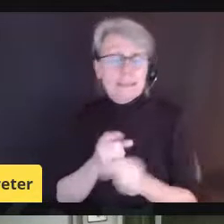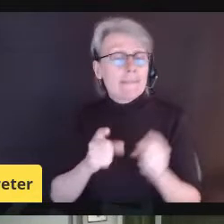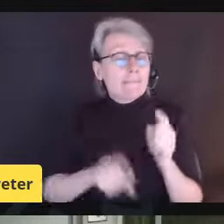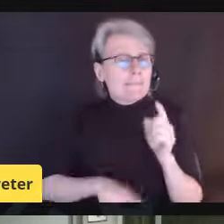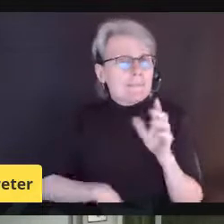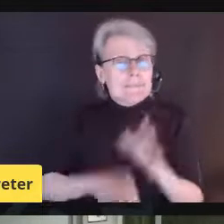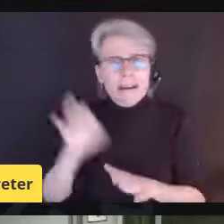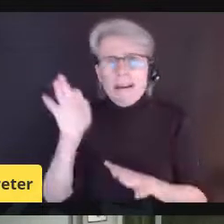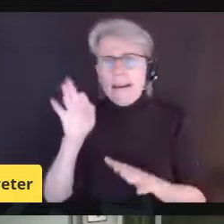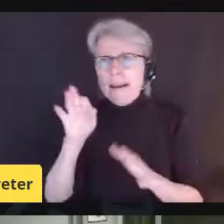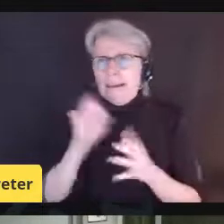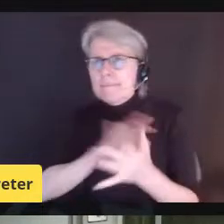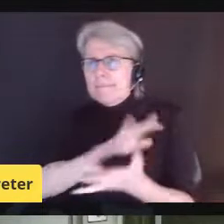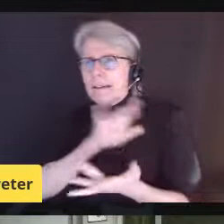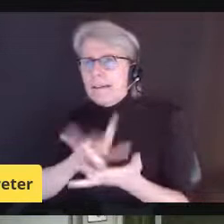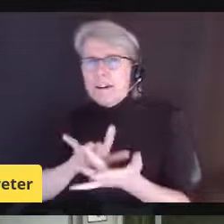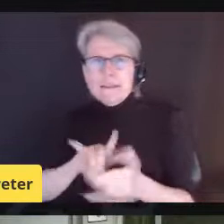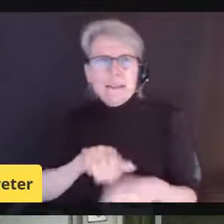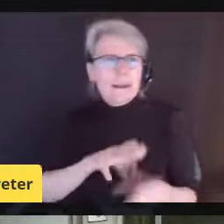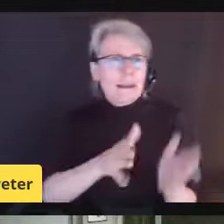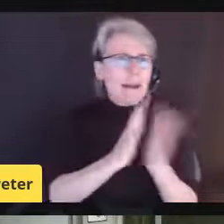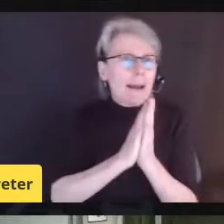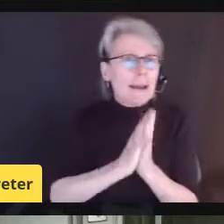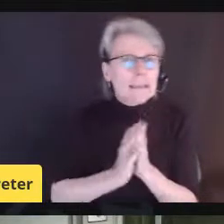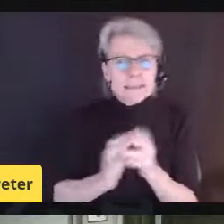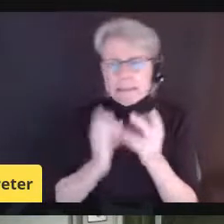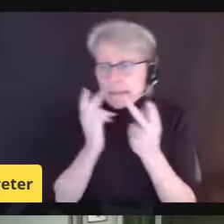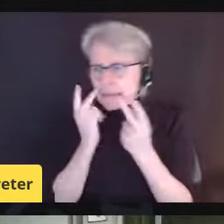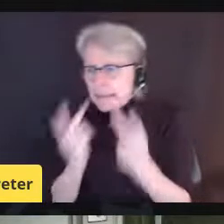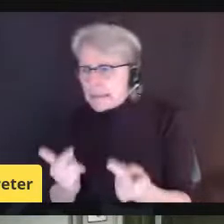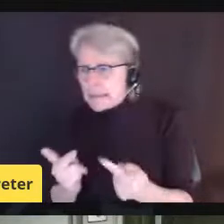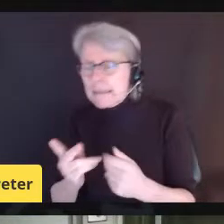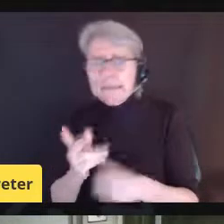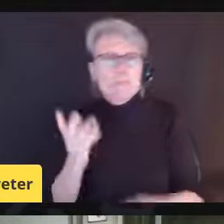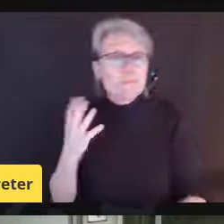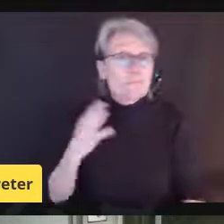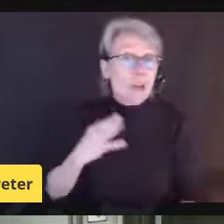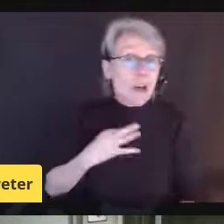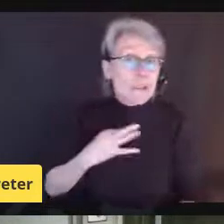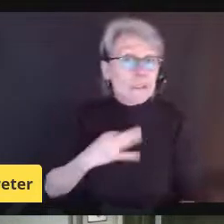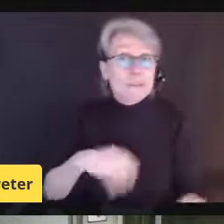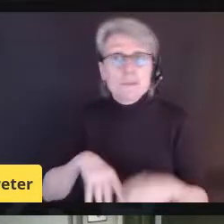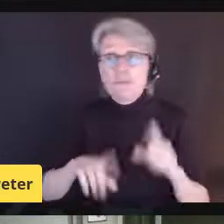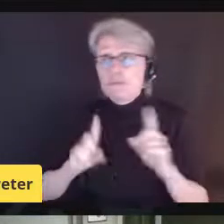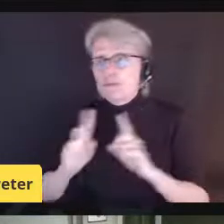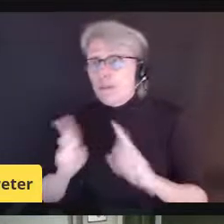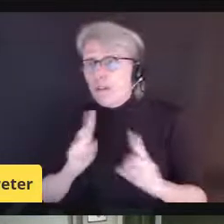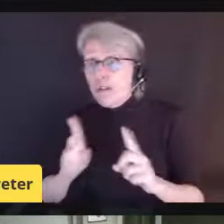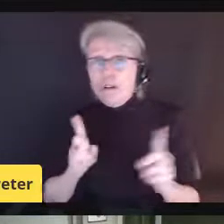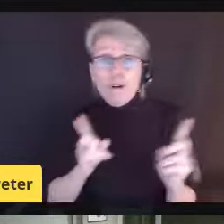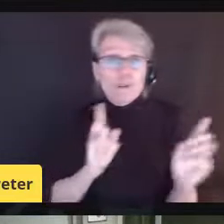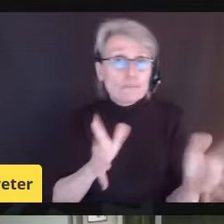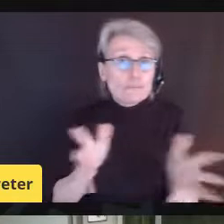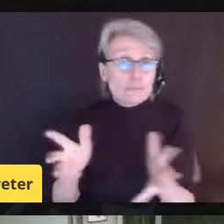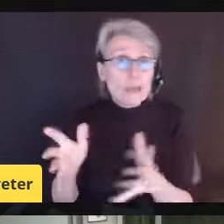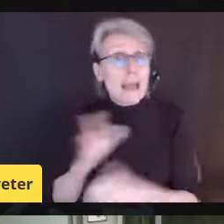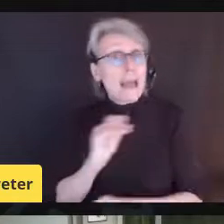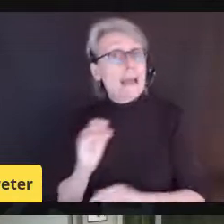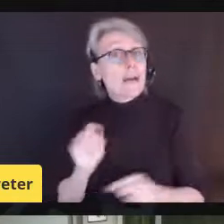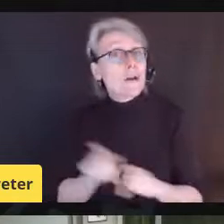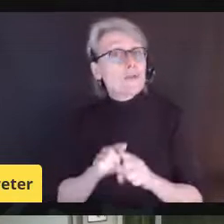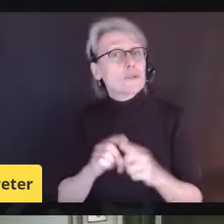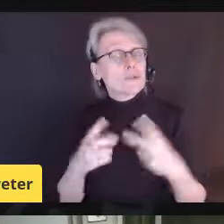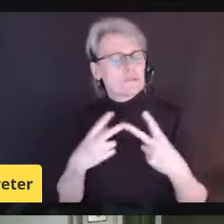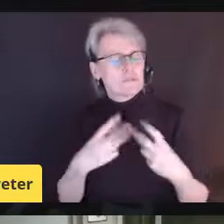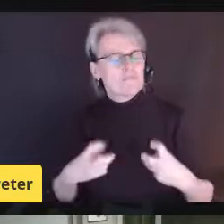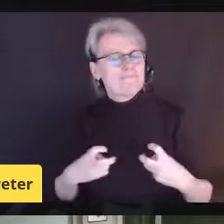and see if that is for you and try it. Volunteer, talk to people, and also figure out what you